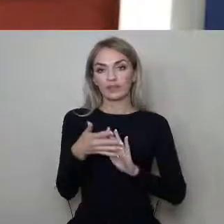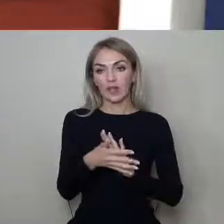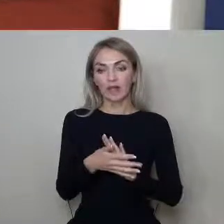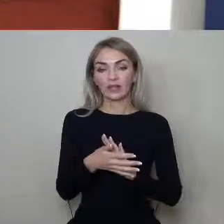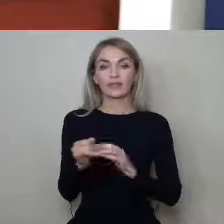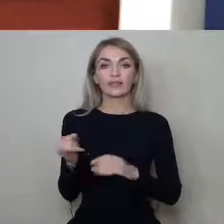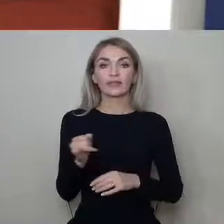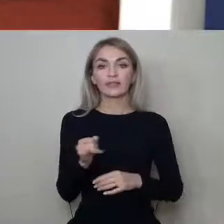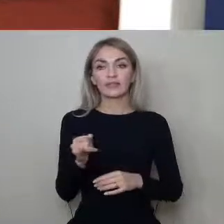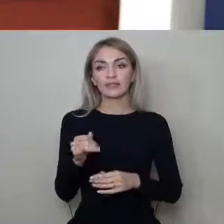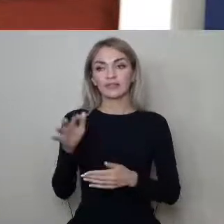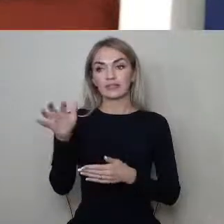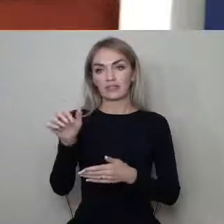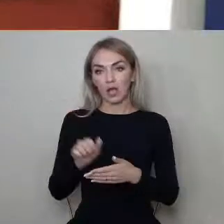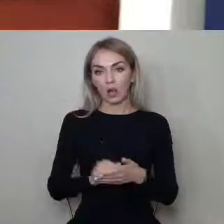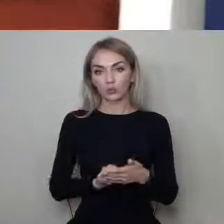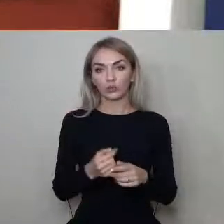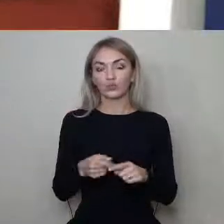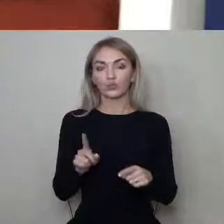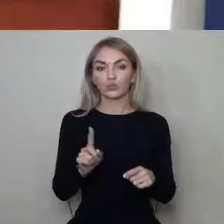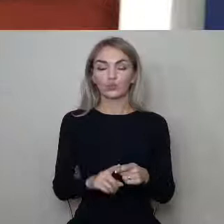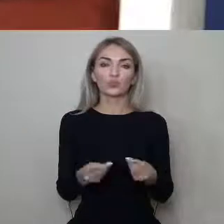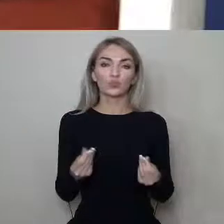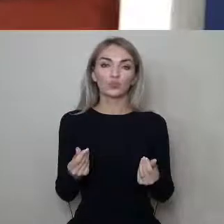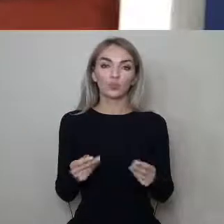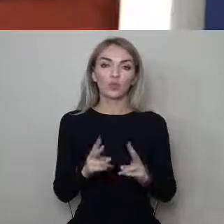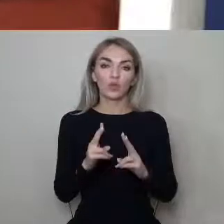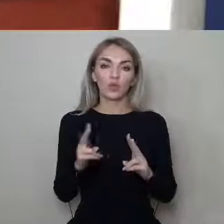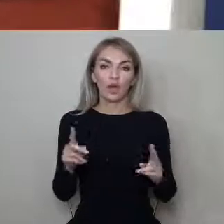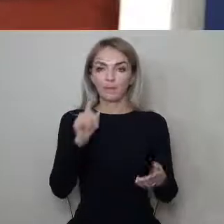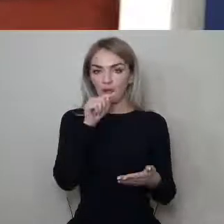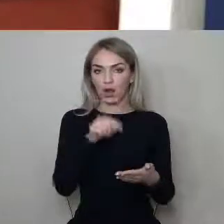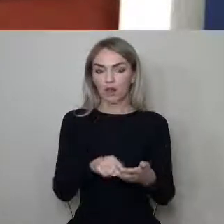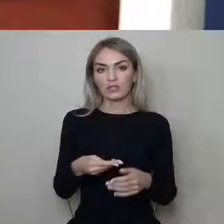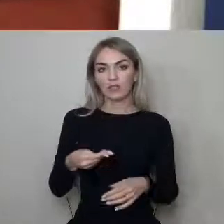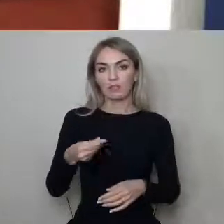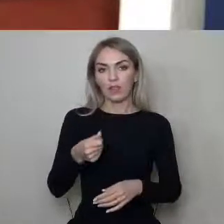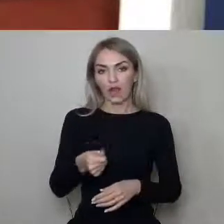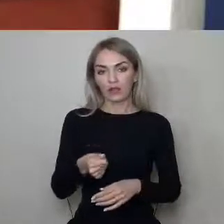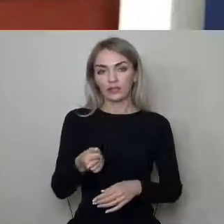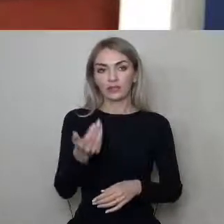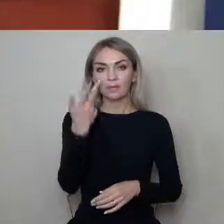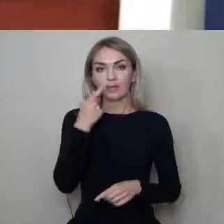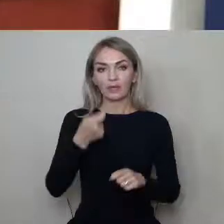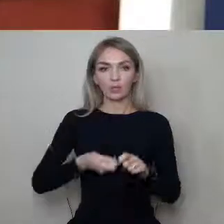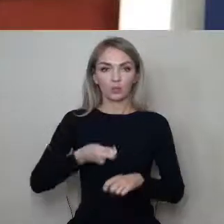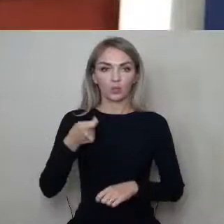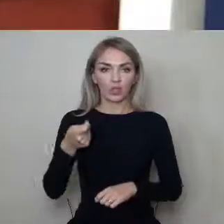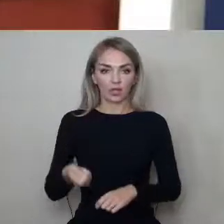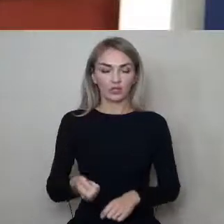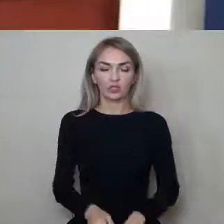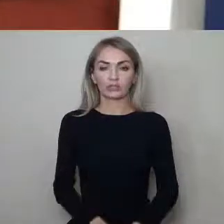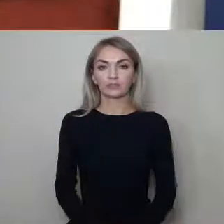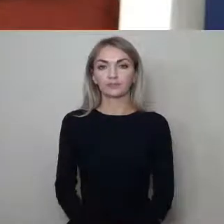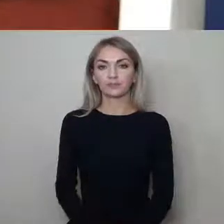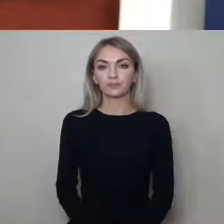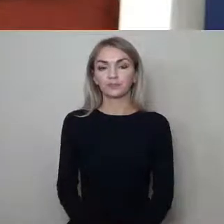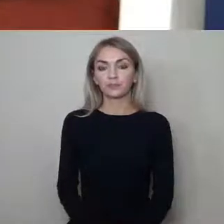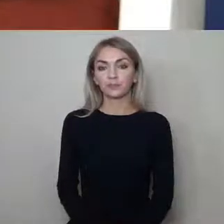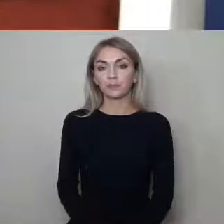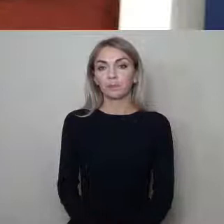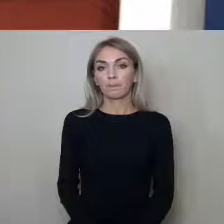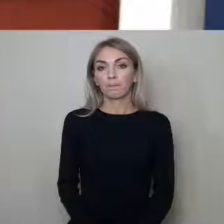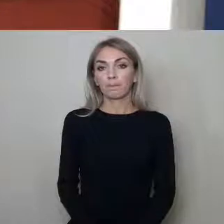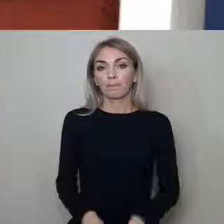the fees should be incurred and collects the respective